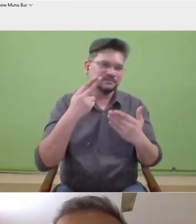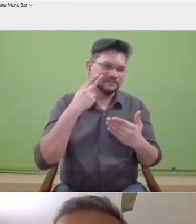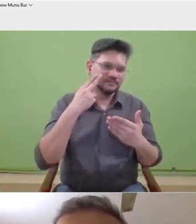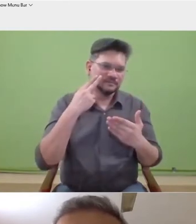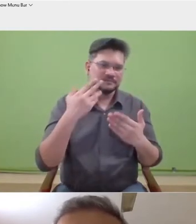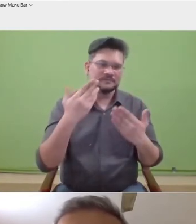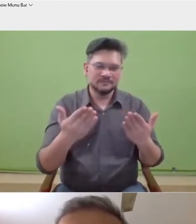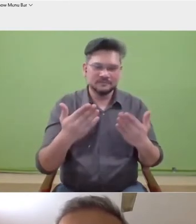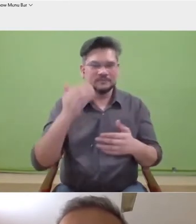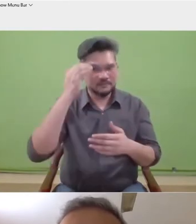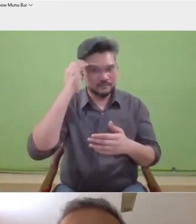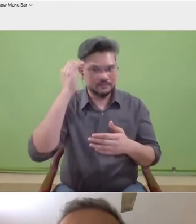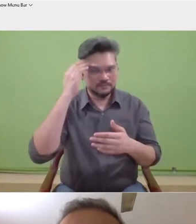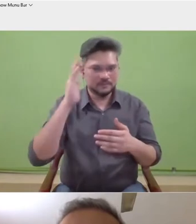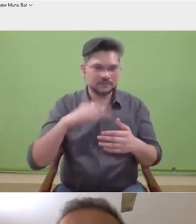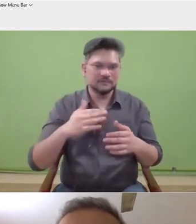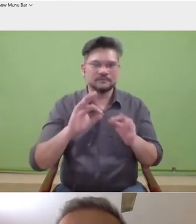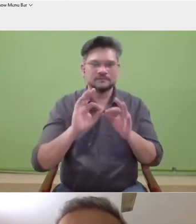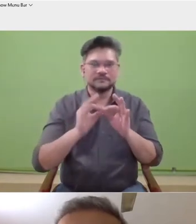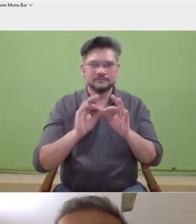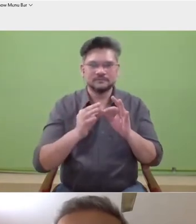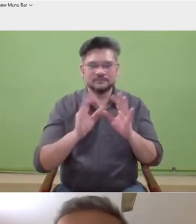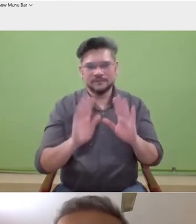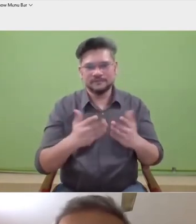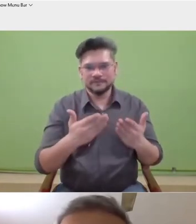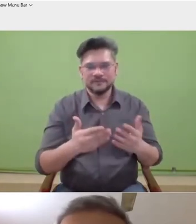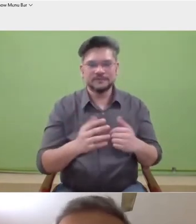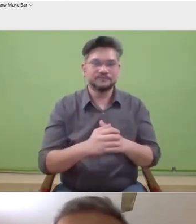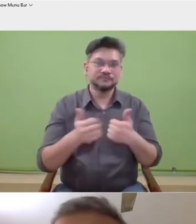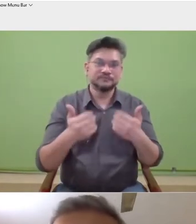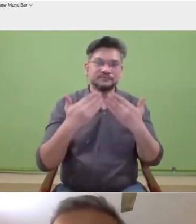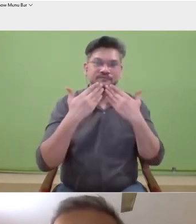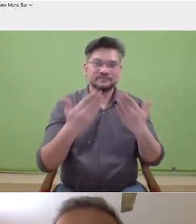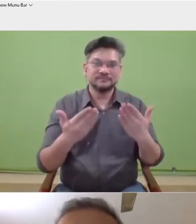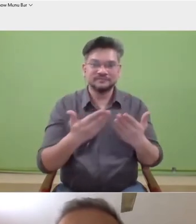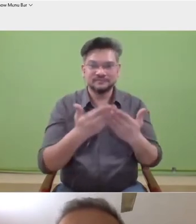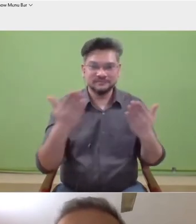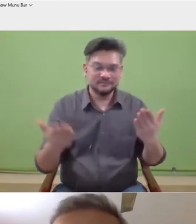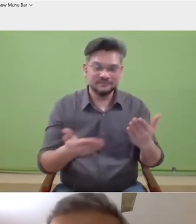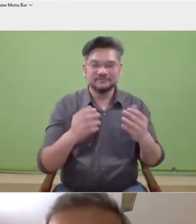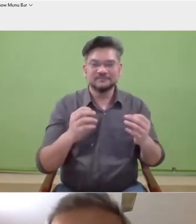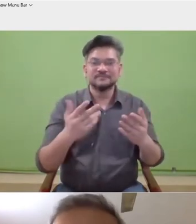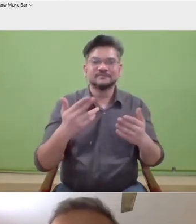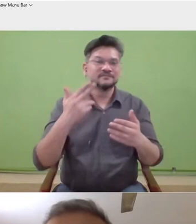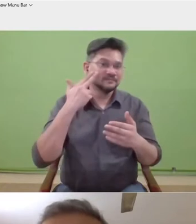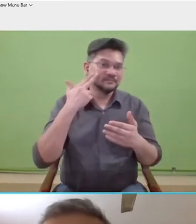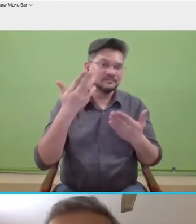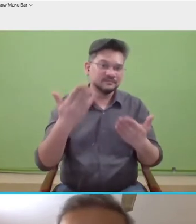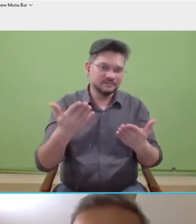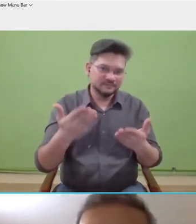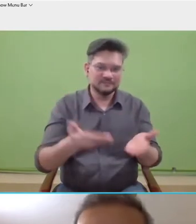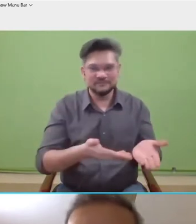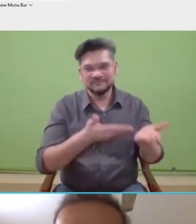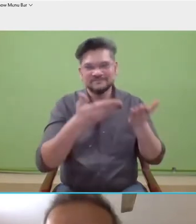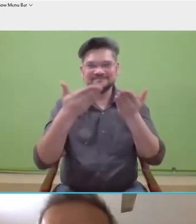you as they say mike is yours or